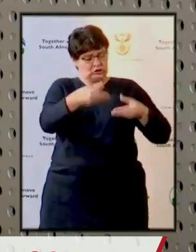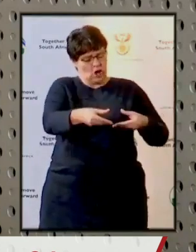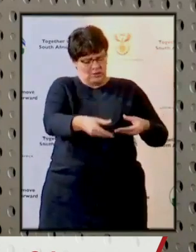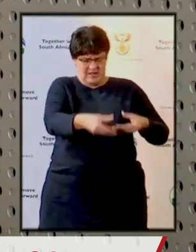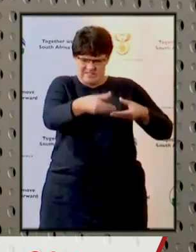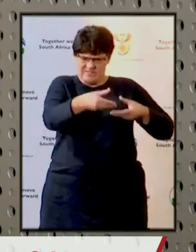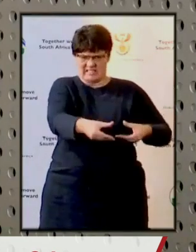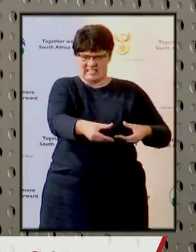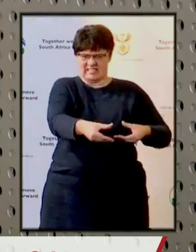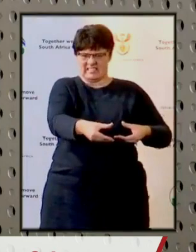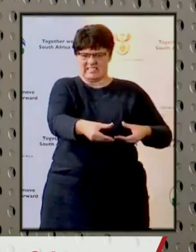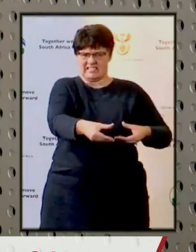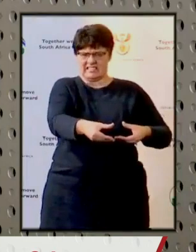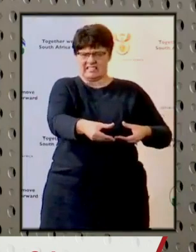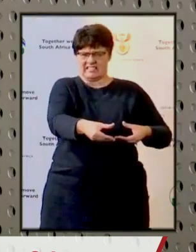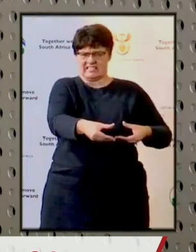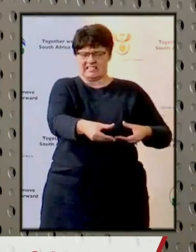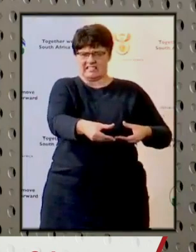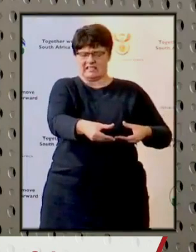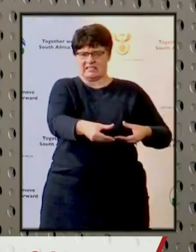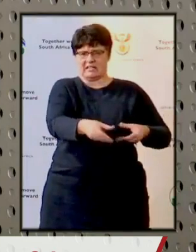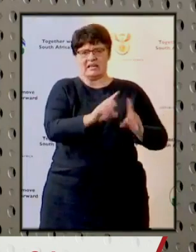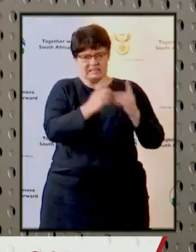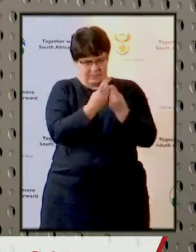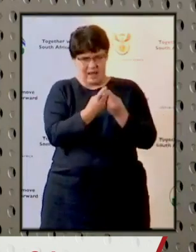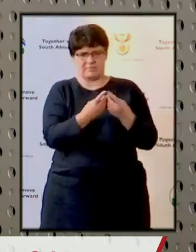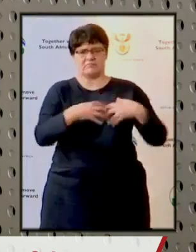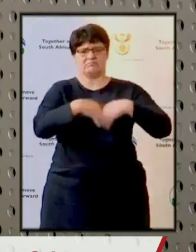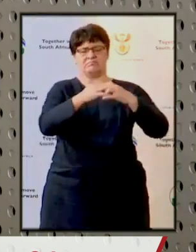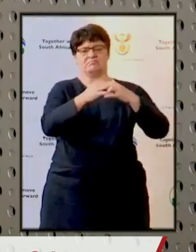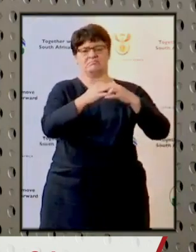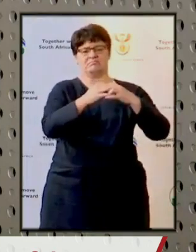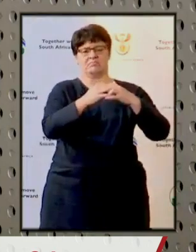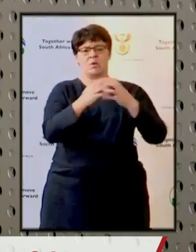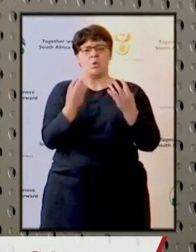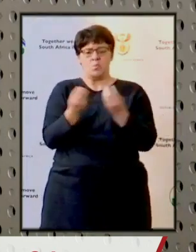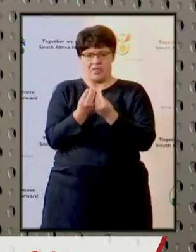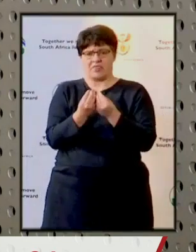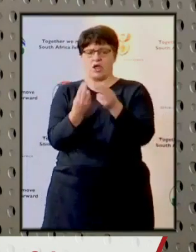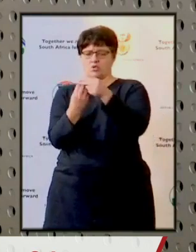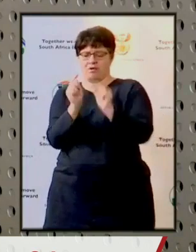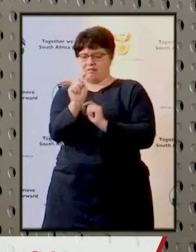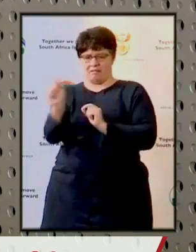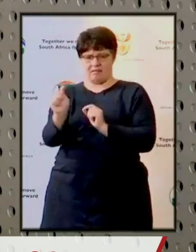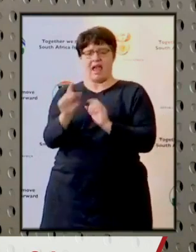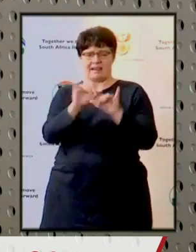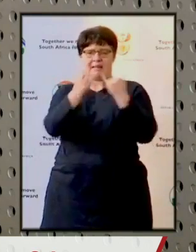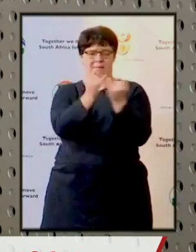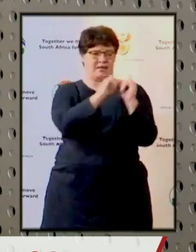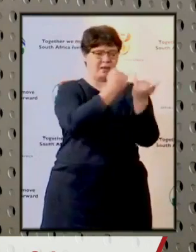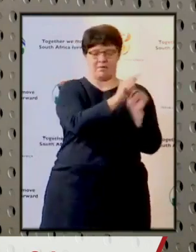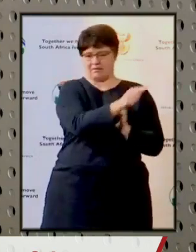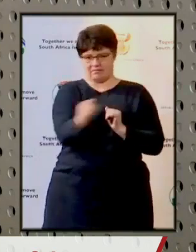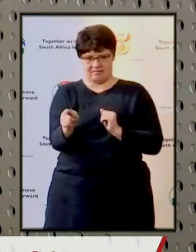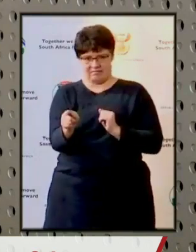that the department has developed together with the unions and employers.